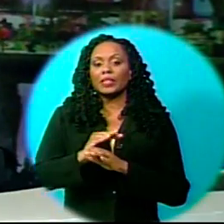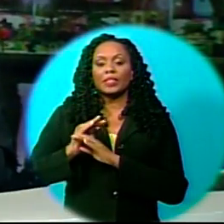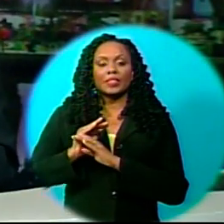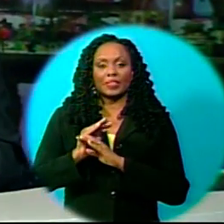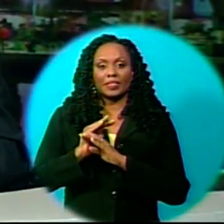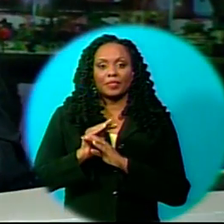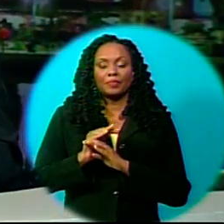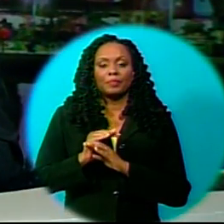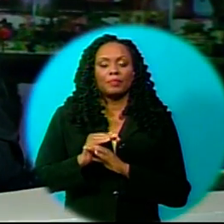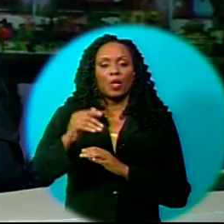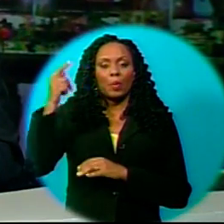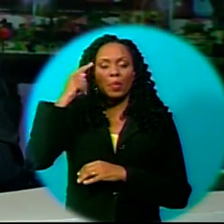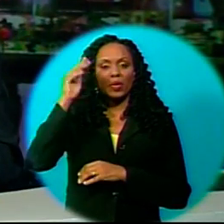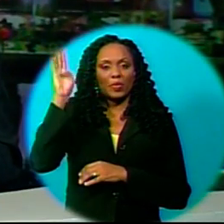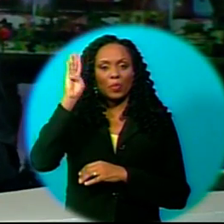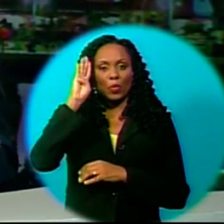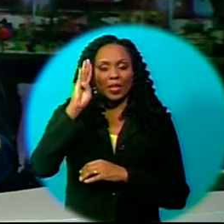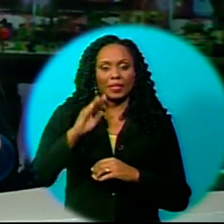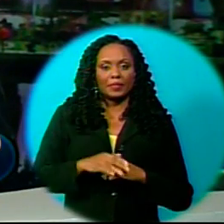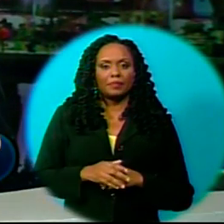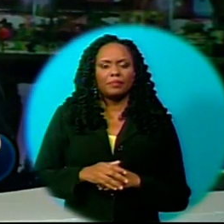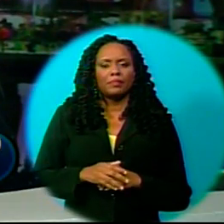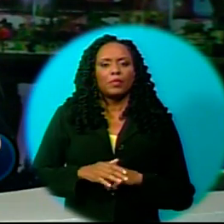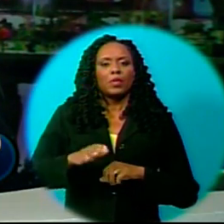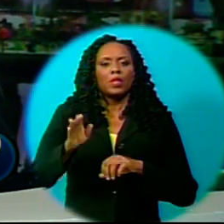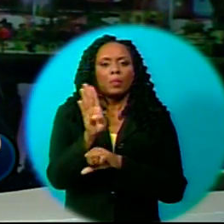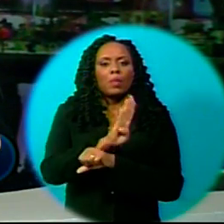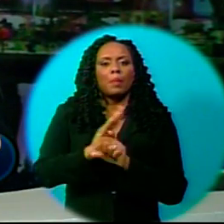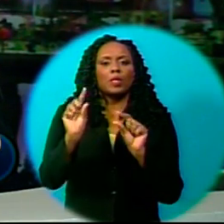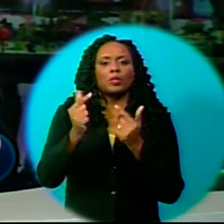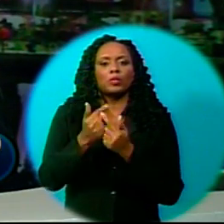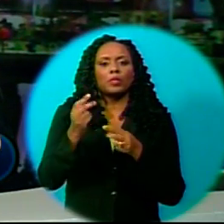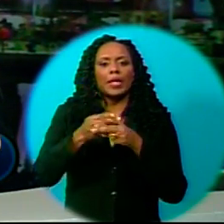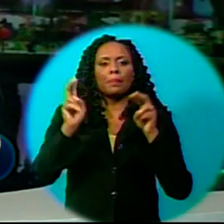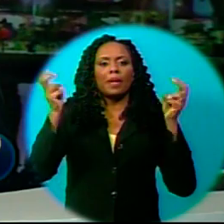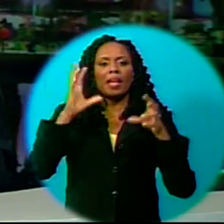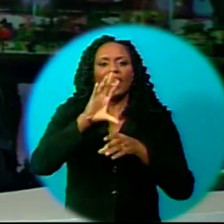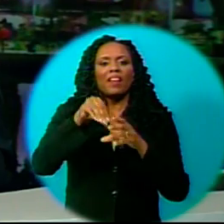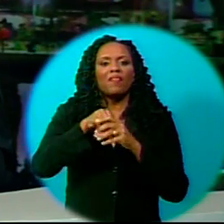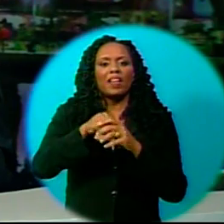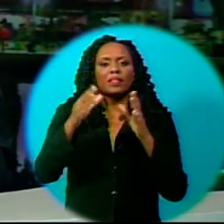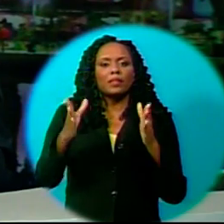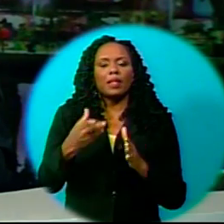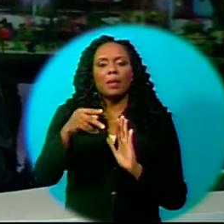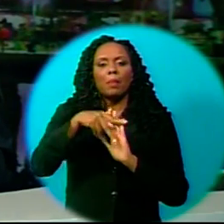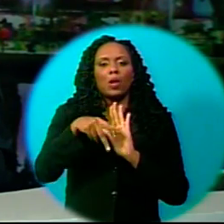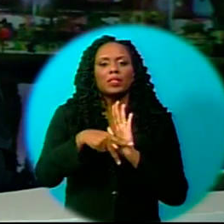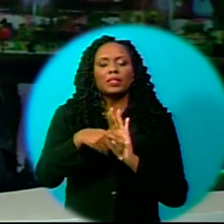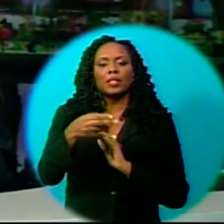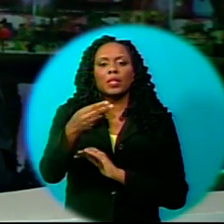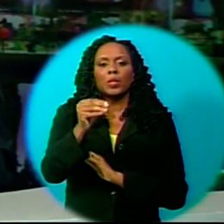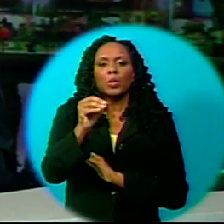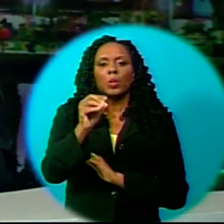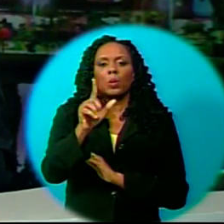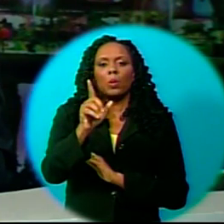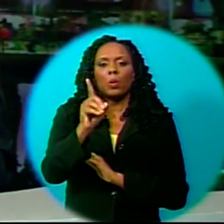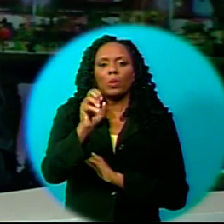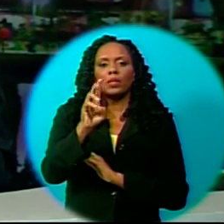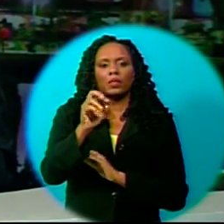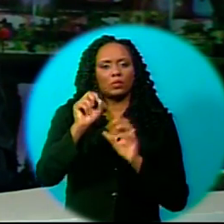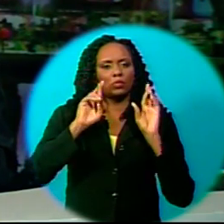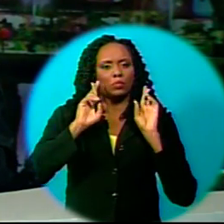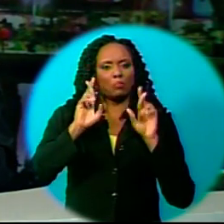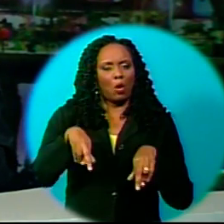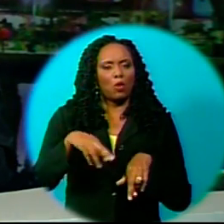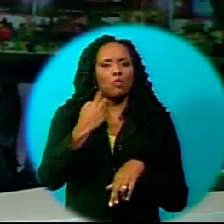Very good evening to you. I'm Pearson Bowen. The Barbados Investors and Policyholders Alliance has been responding to the latest suggestion for